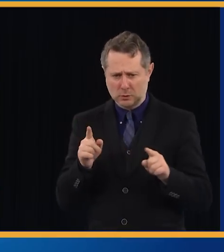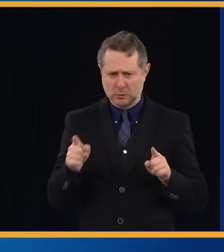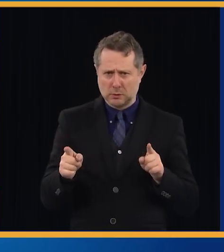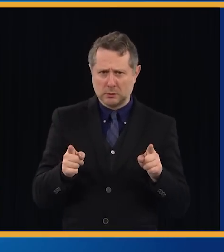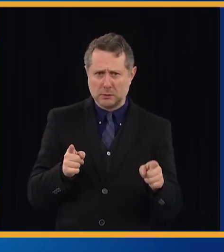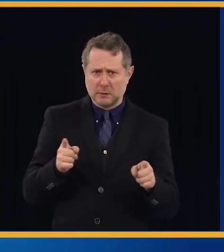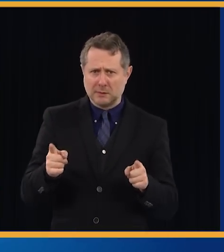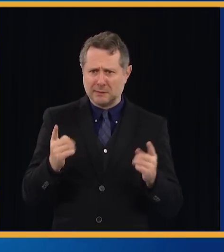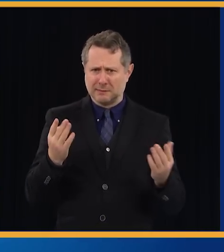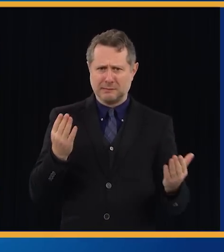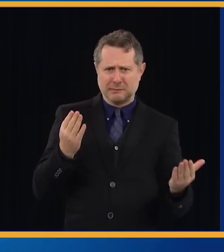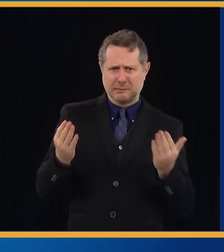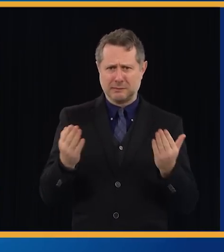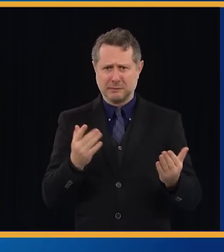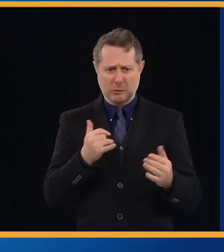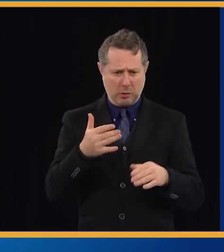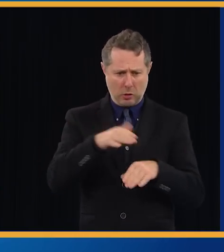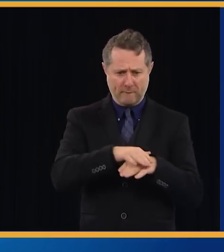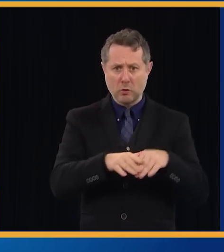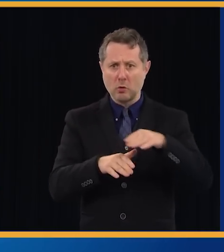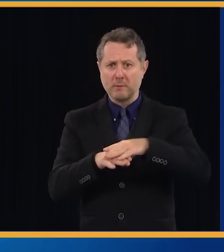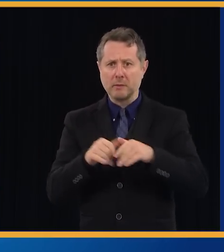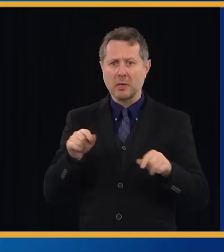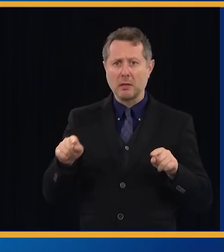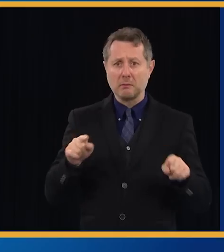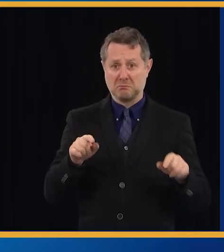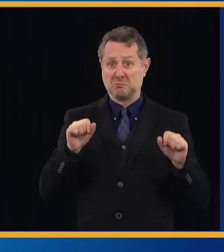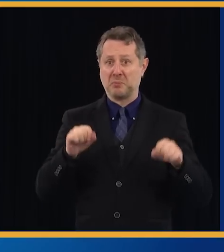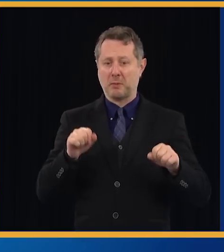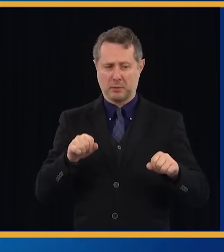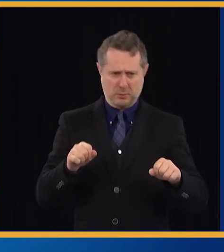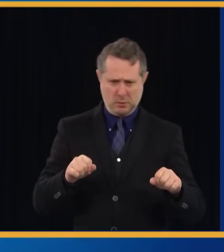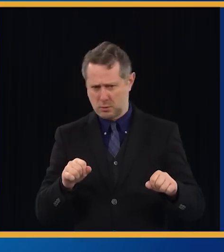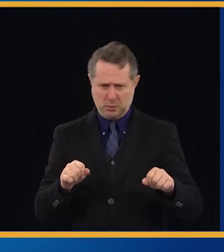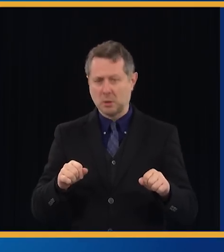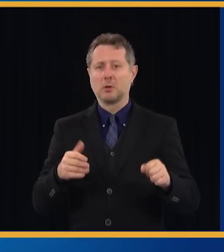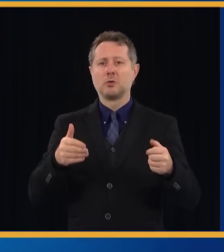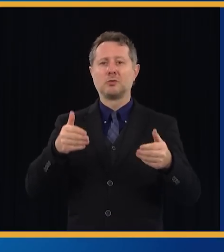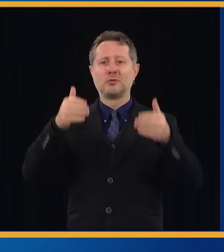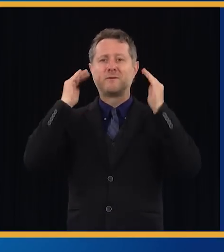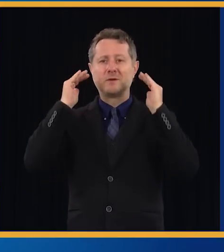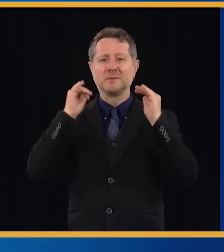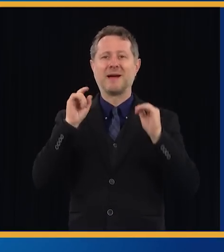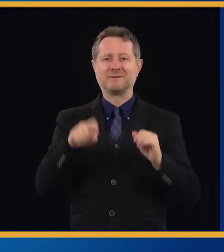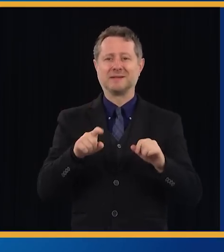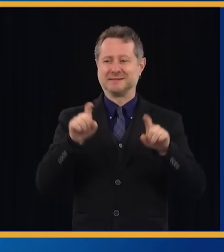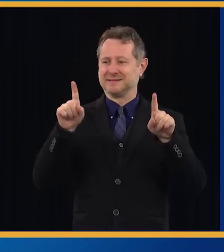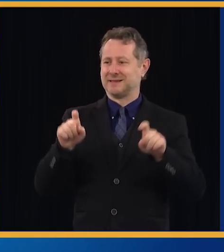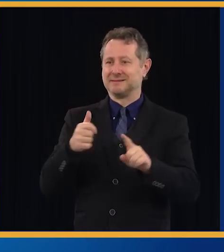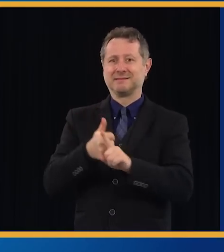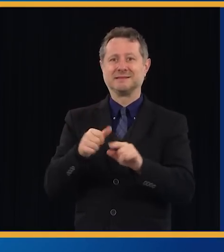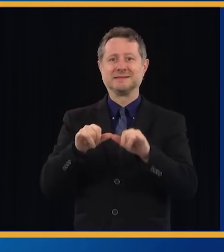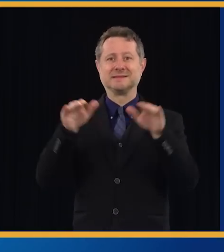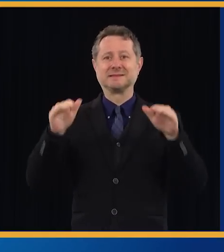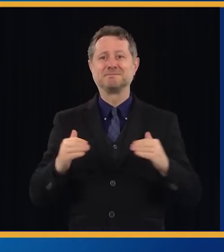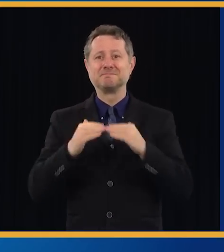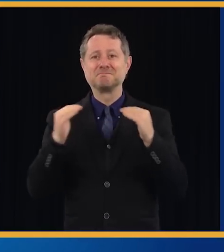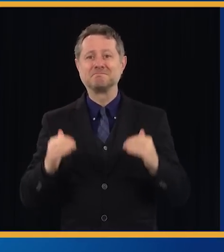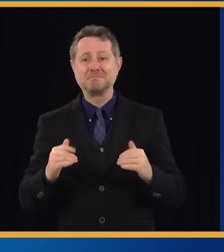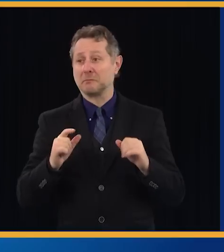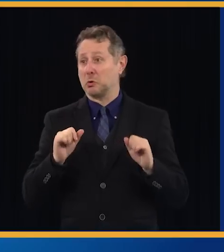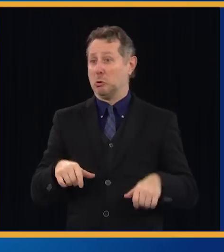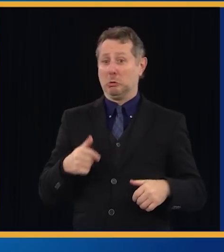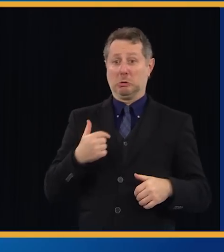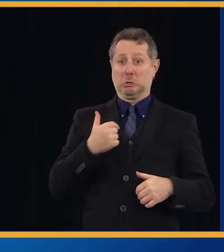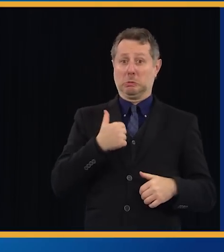be a possible overwhelming of the testing system. If people could have the flu or could have COVID in the